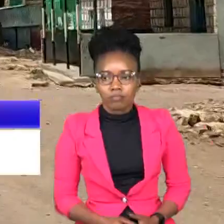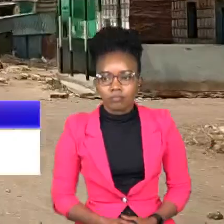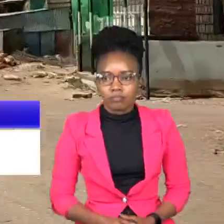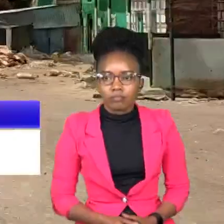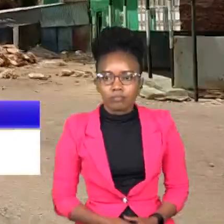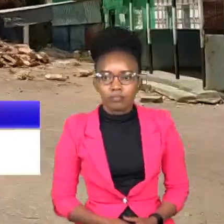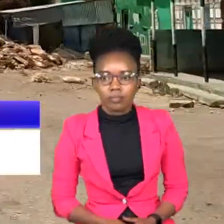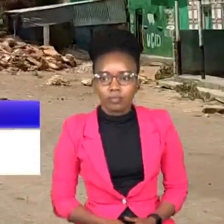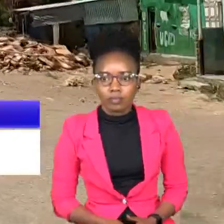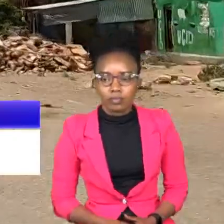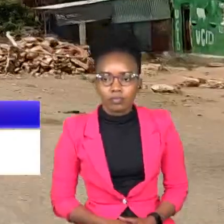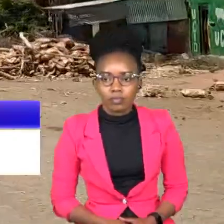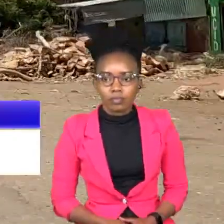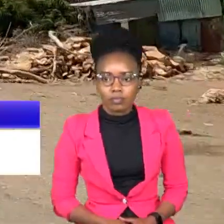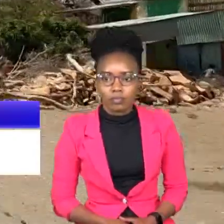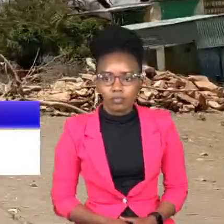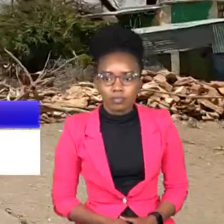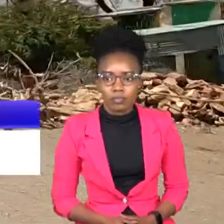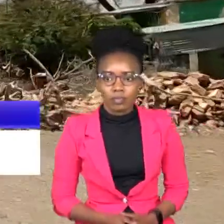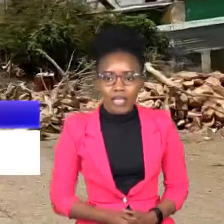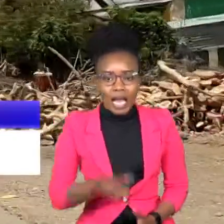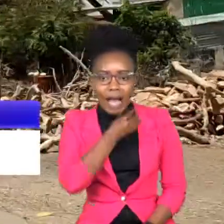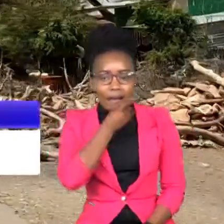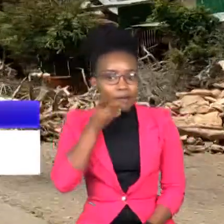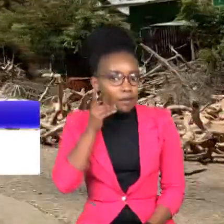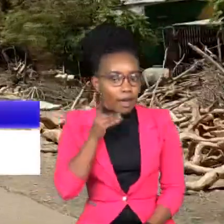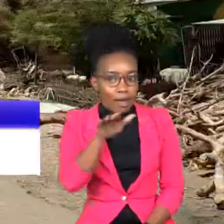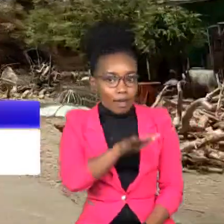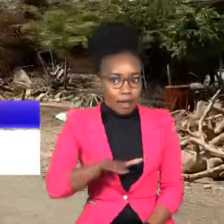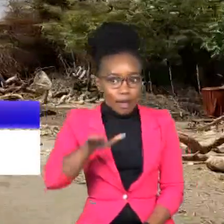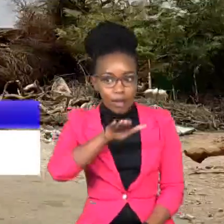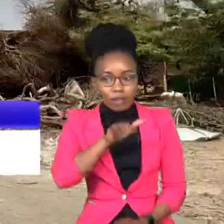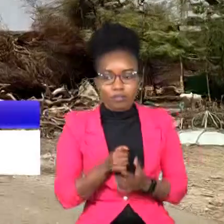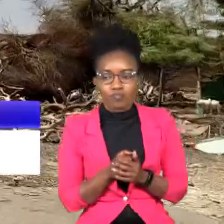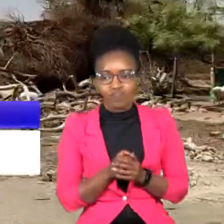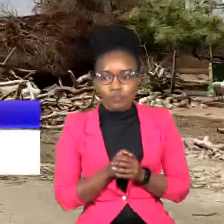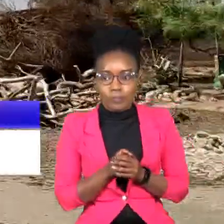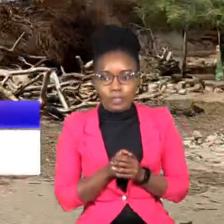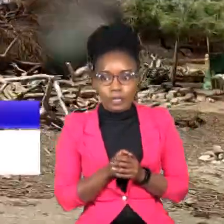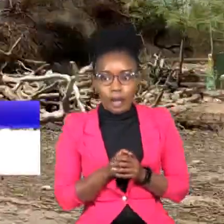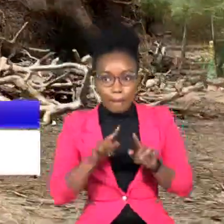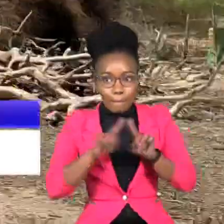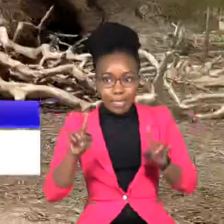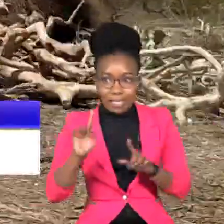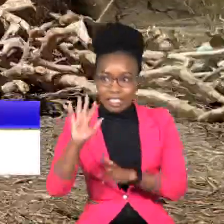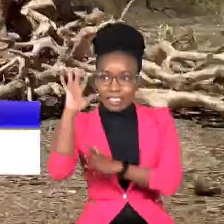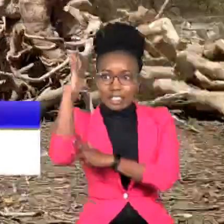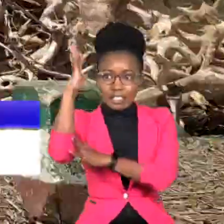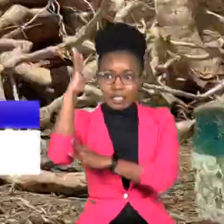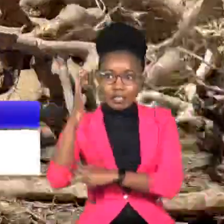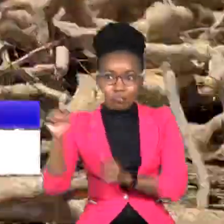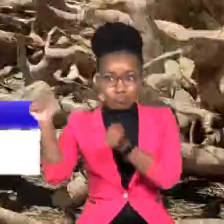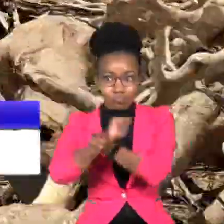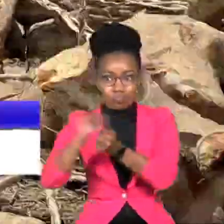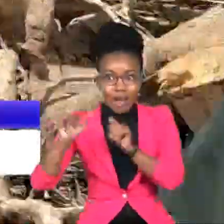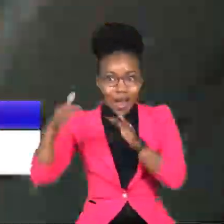These are semi-arid areas. The irony though, This baobab tree was brought down by heavy